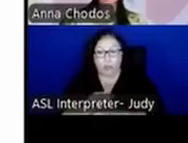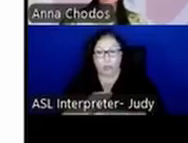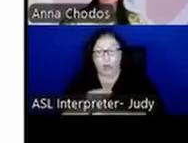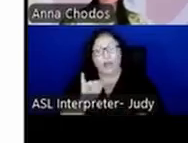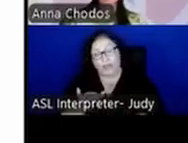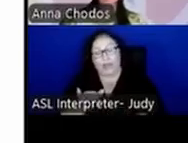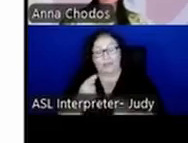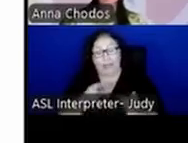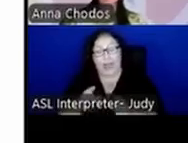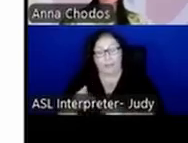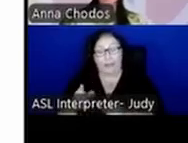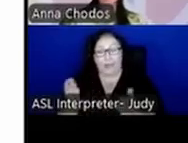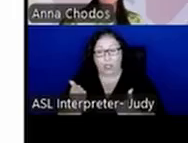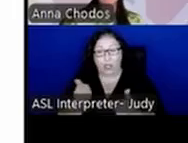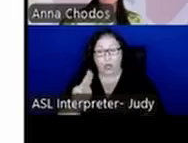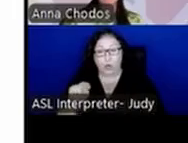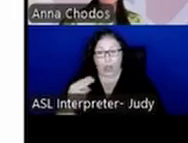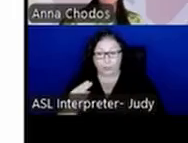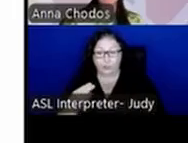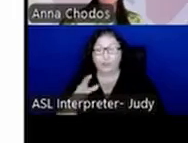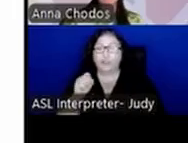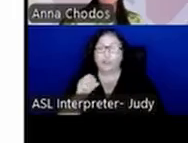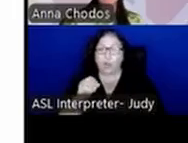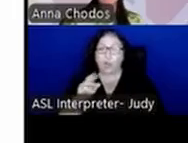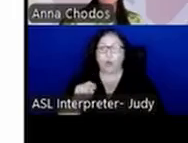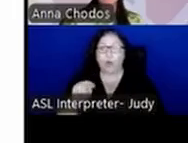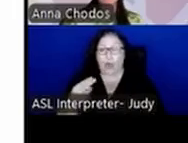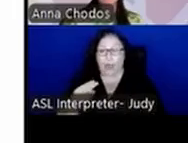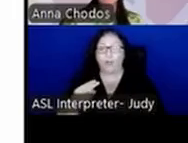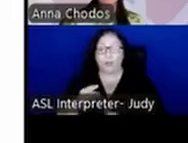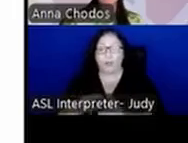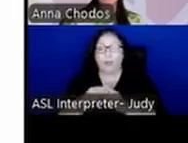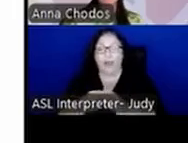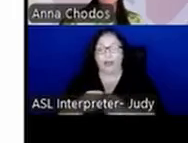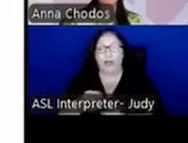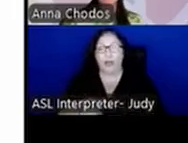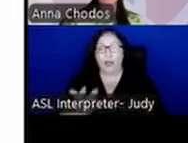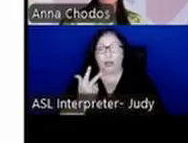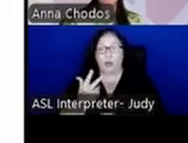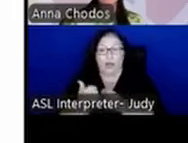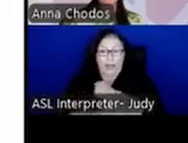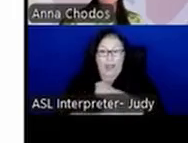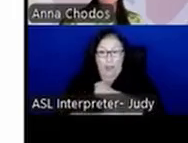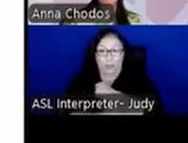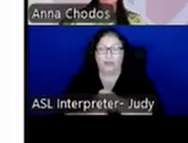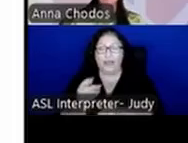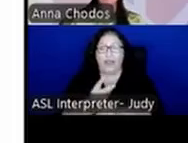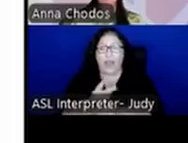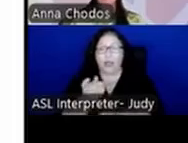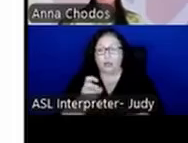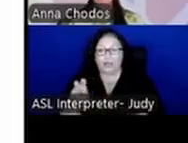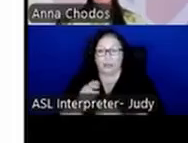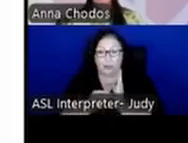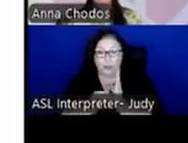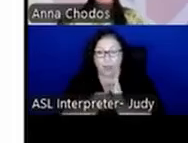New Hampshire piloted in 3 counties a care transition model, and through these pilots there was a